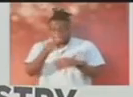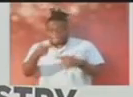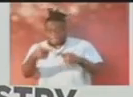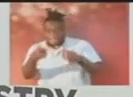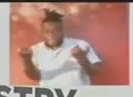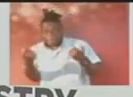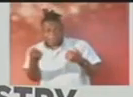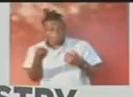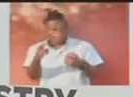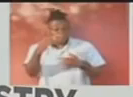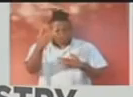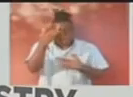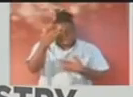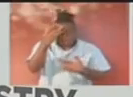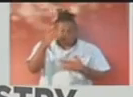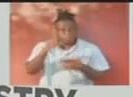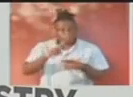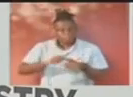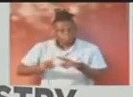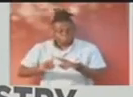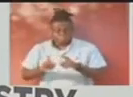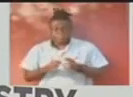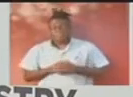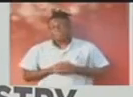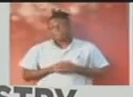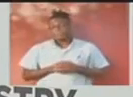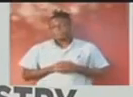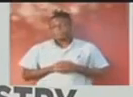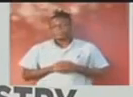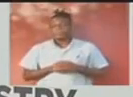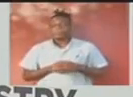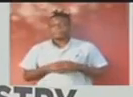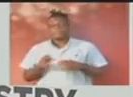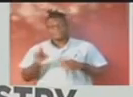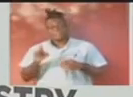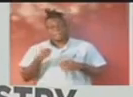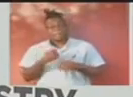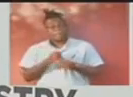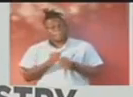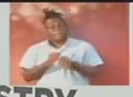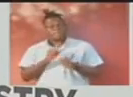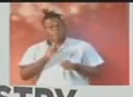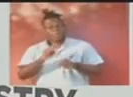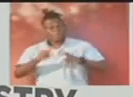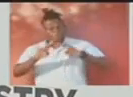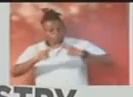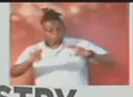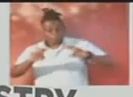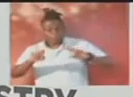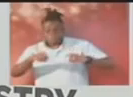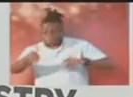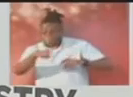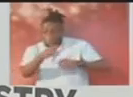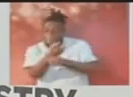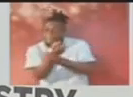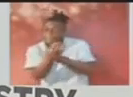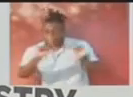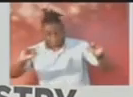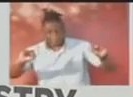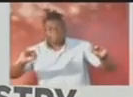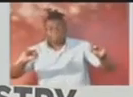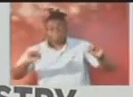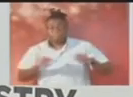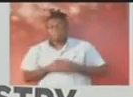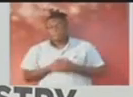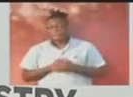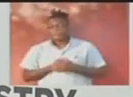and research studies to examine the safety of the COVID-19 vaccines when they're used in real life. So you can see, therefore,